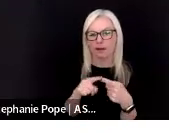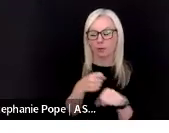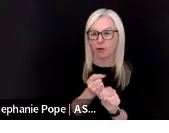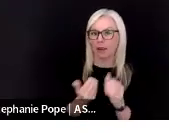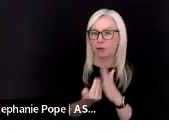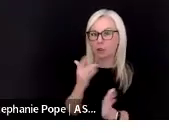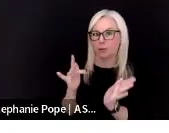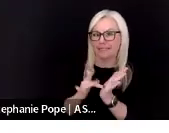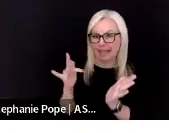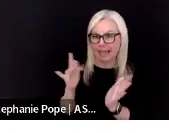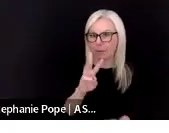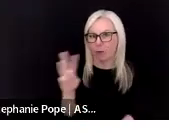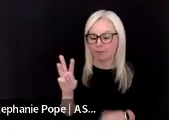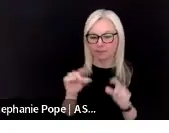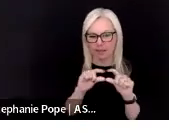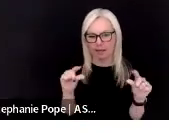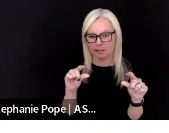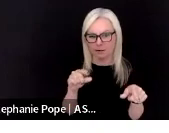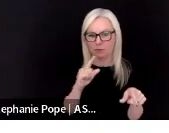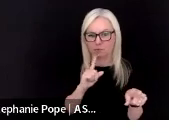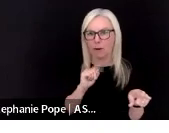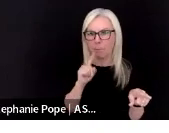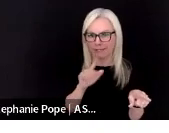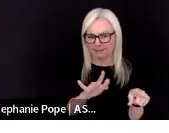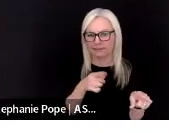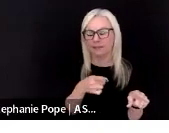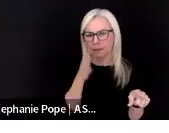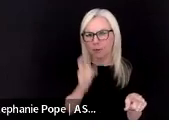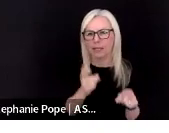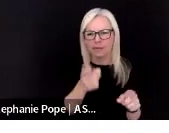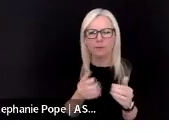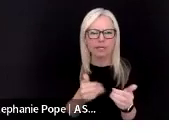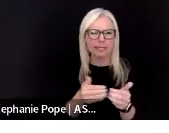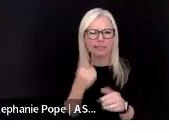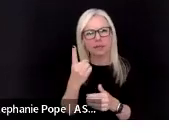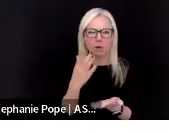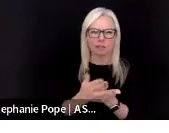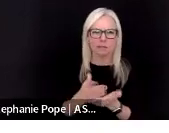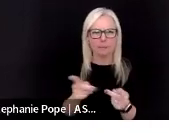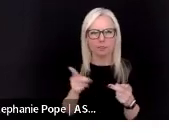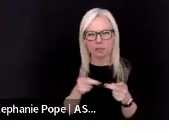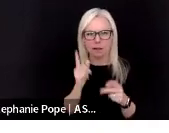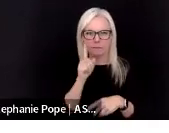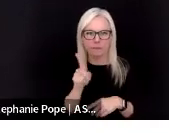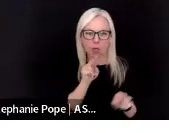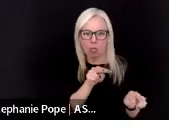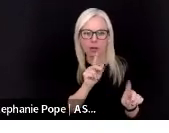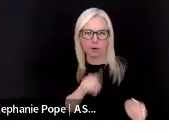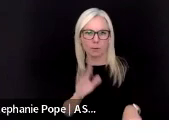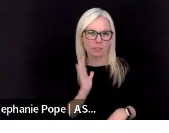the website you see highlighted here with a red arrow for reports. So this will give you an easy one-stop spot to go to look at reports about our